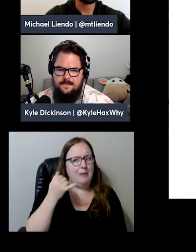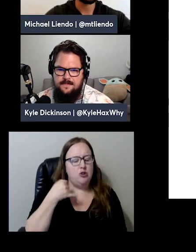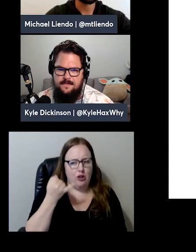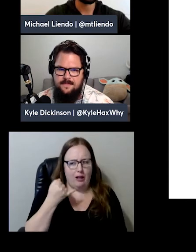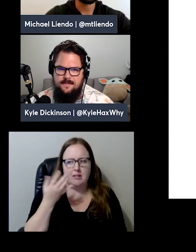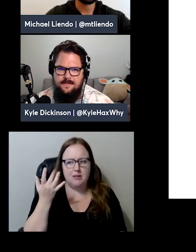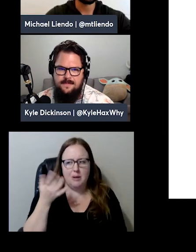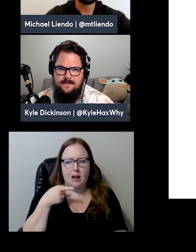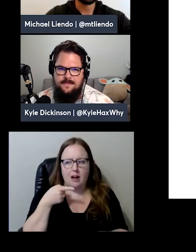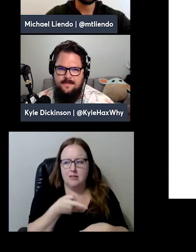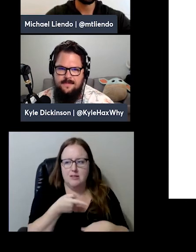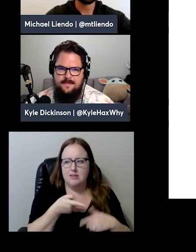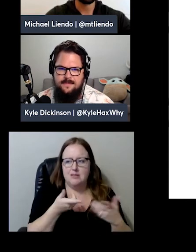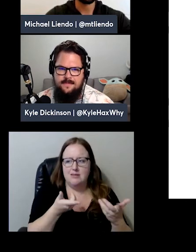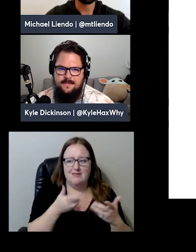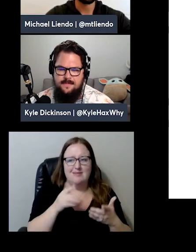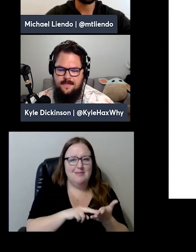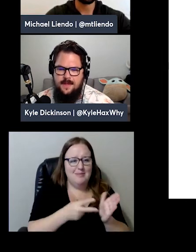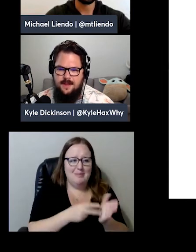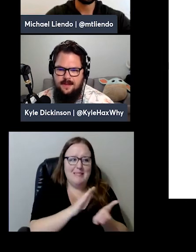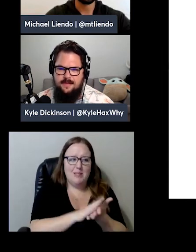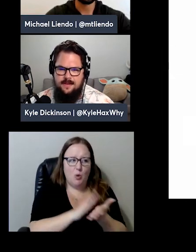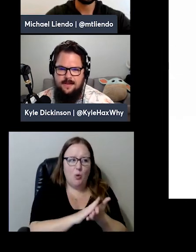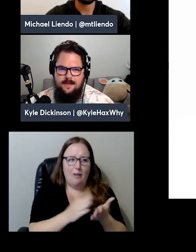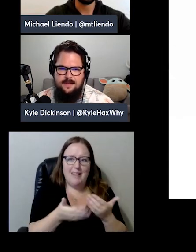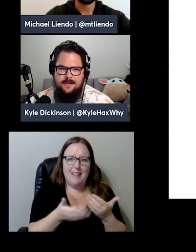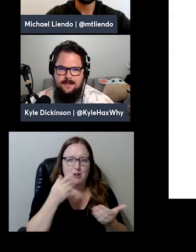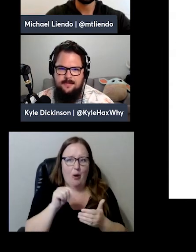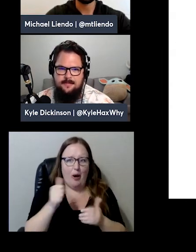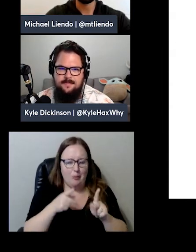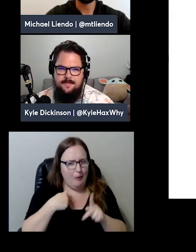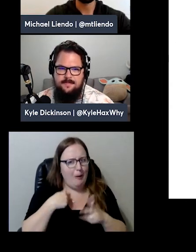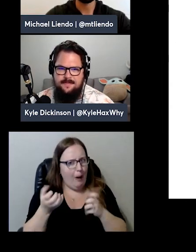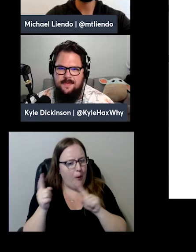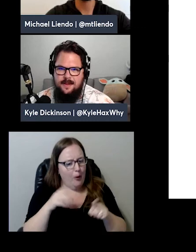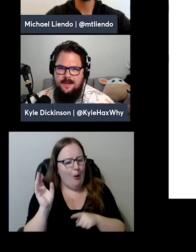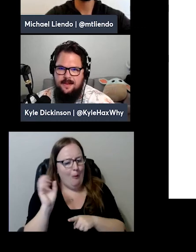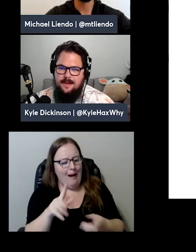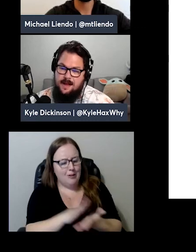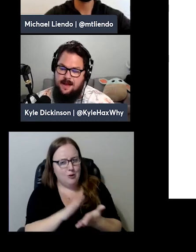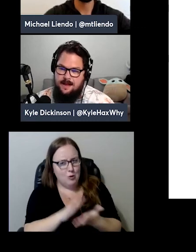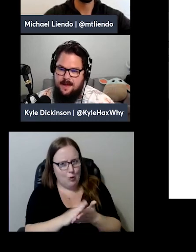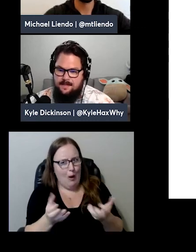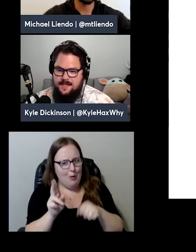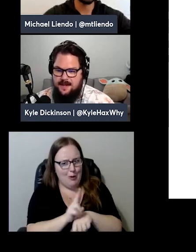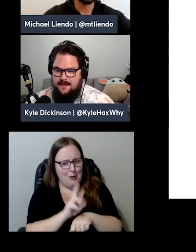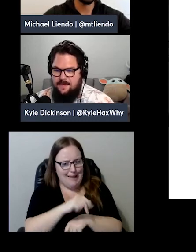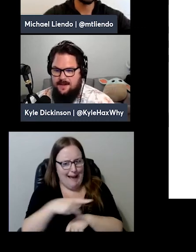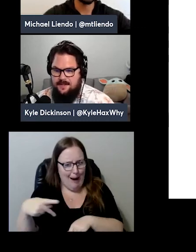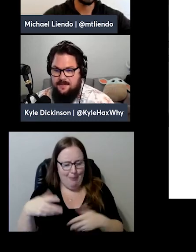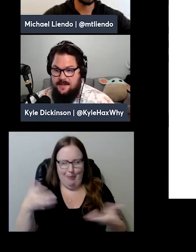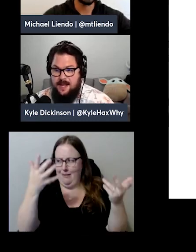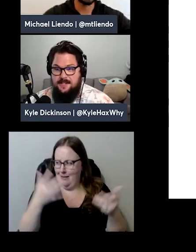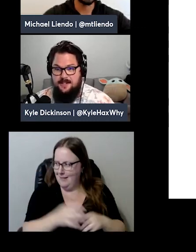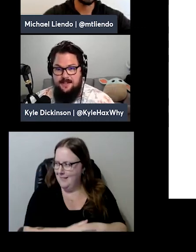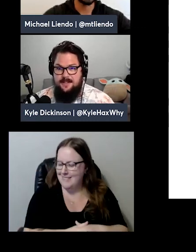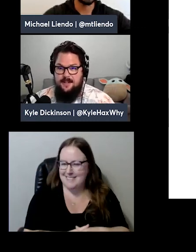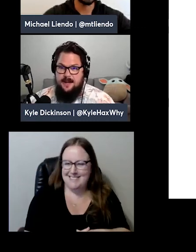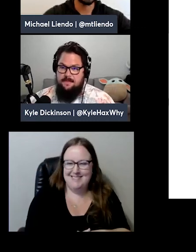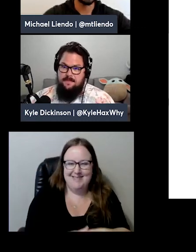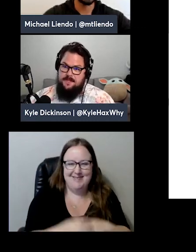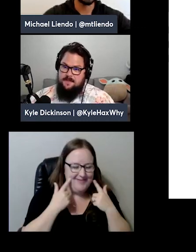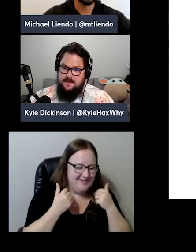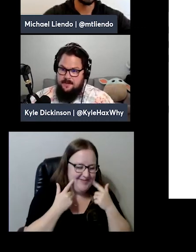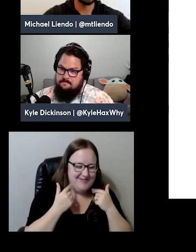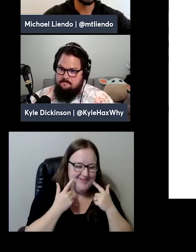gonna make school so much easier for so many people. I kind of want to go back to school just because I want to. I kind of want to use Well, this. It's I'm not fair. studying for a certification, and so